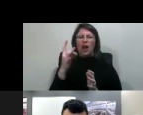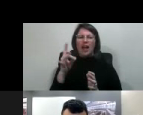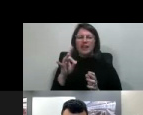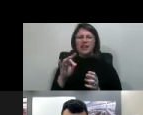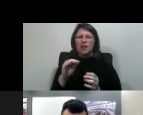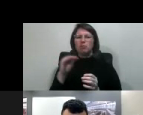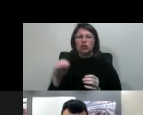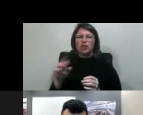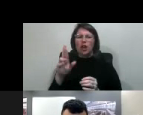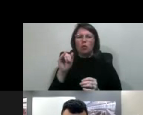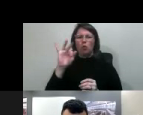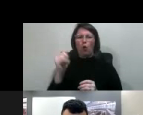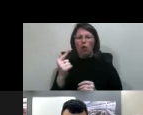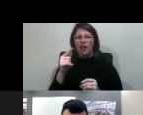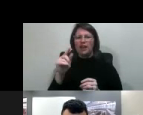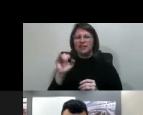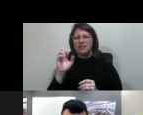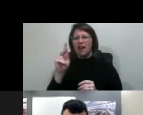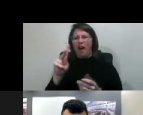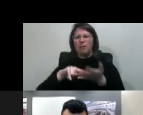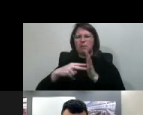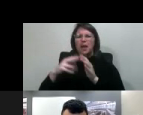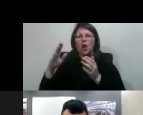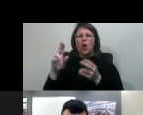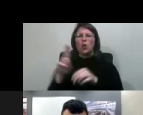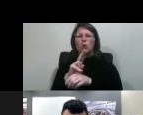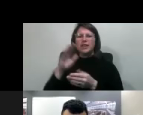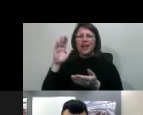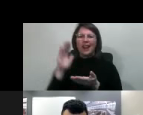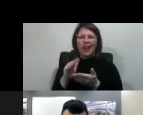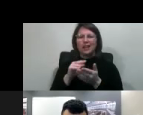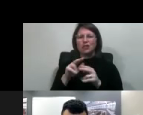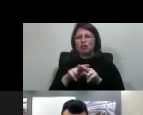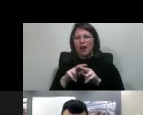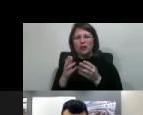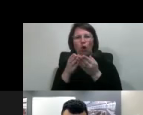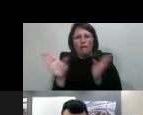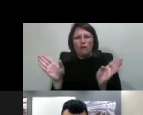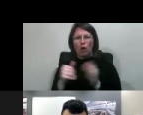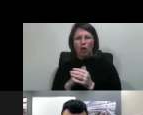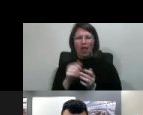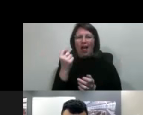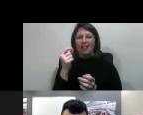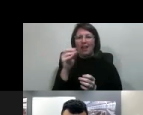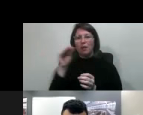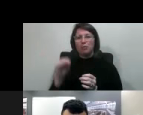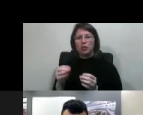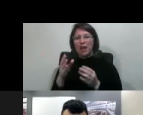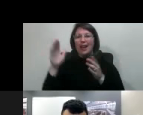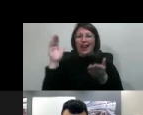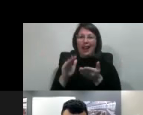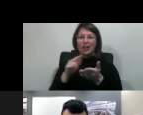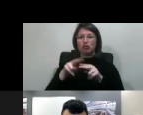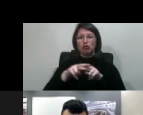using fewer trains. We're running fewer overall trains, 11% fewer trains overall. This